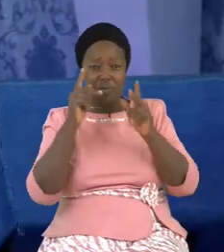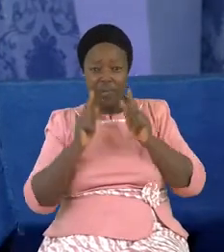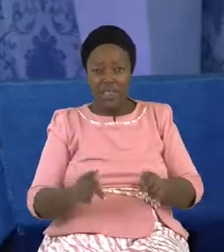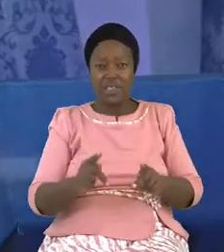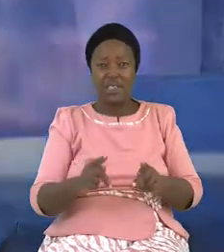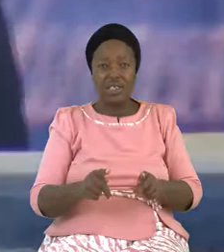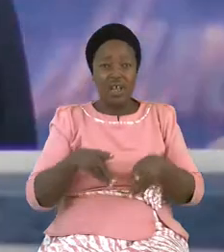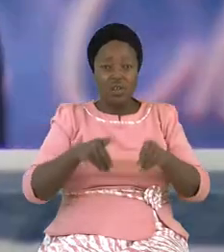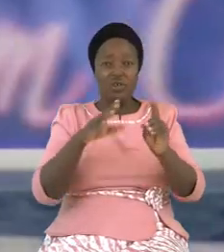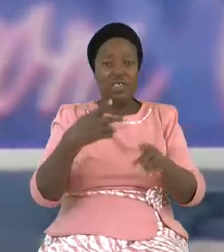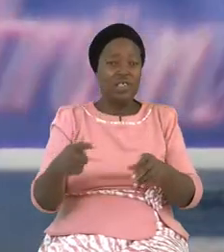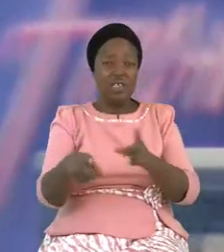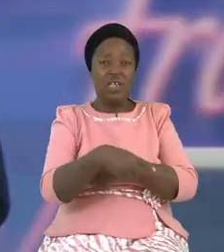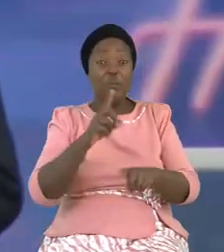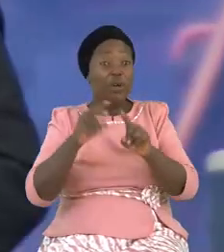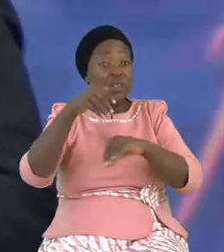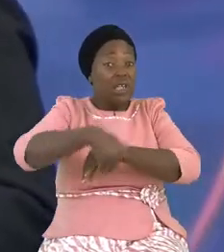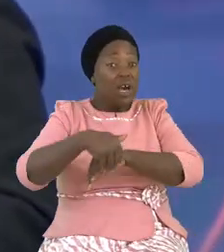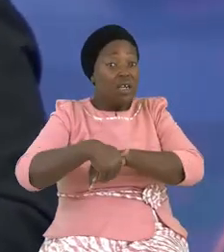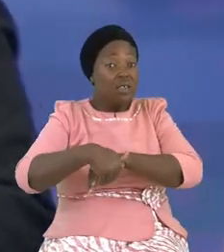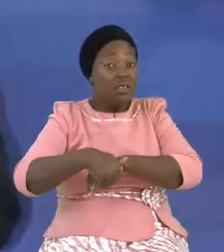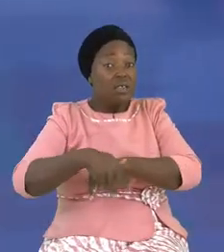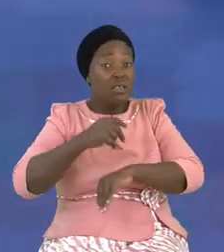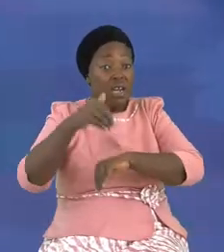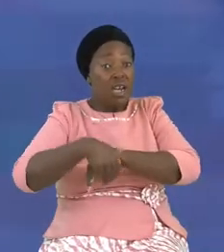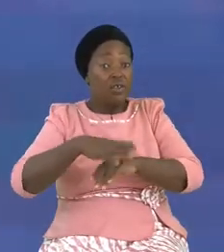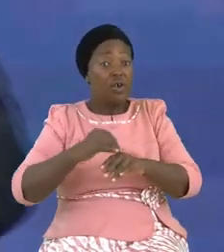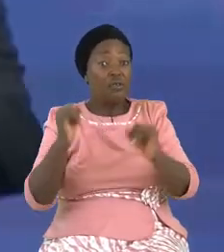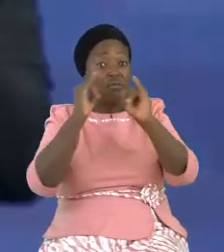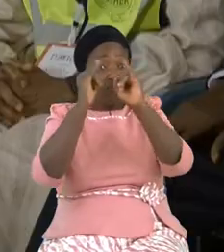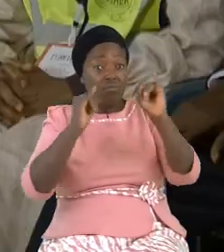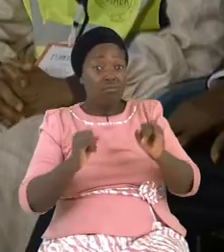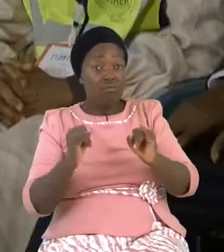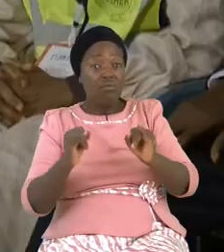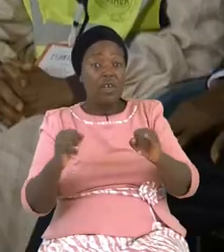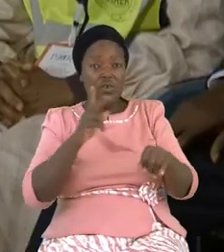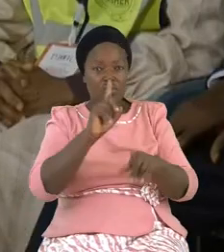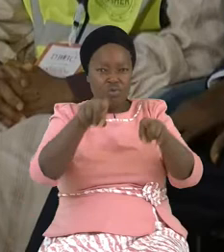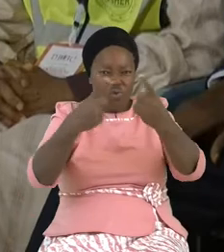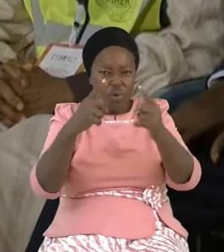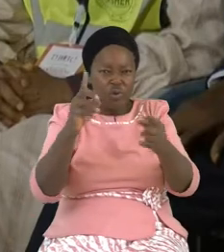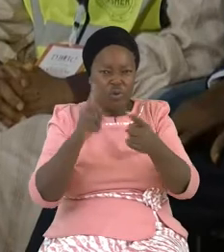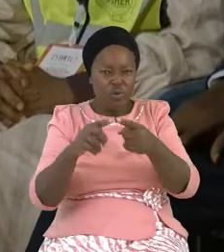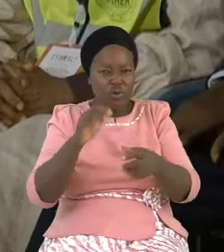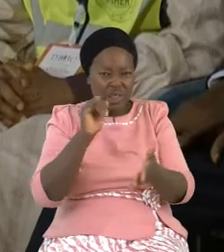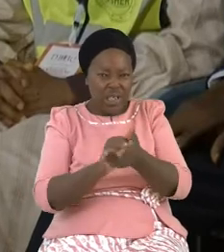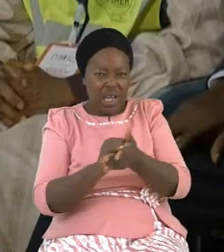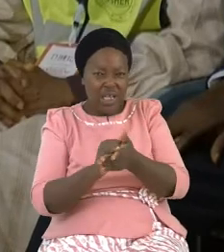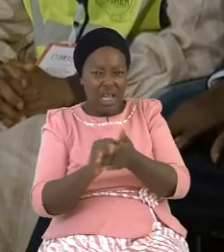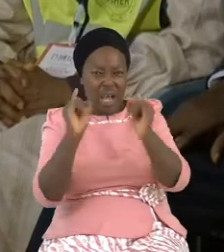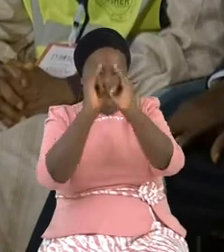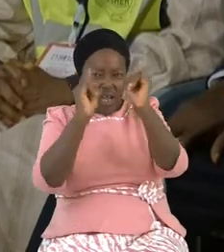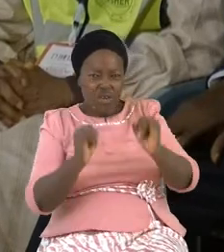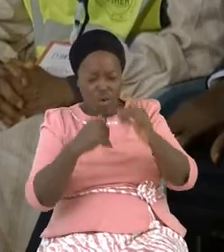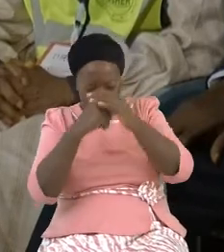day, but in the night of idolatry, you go to that idol worship. And when you